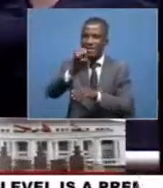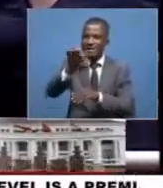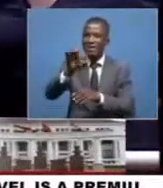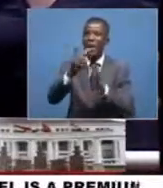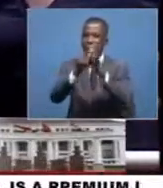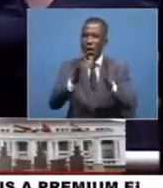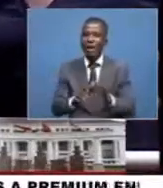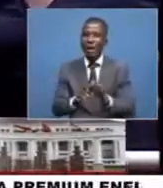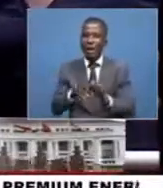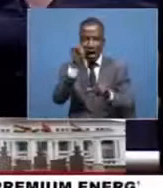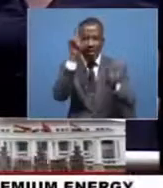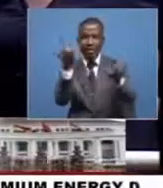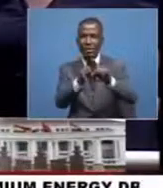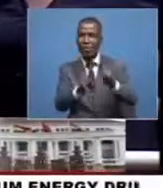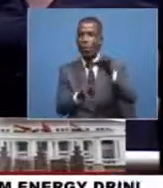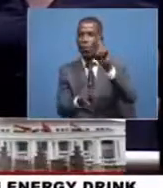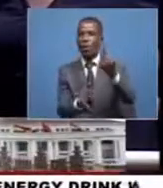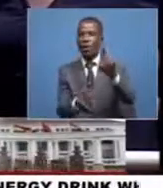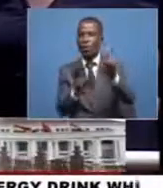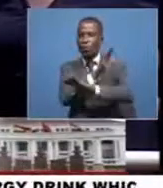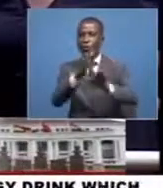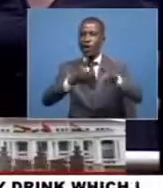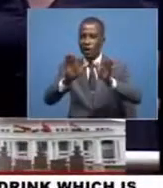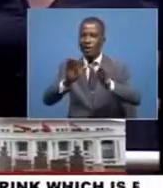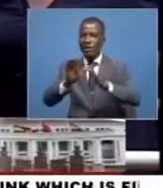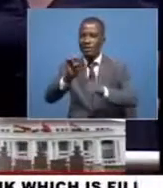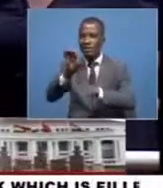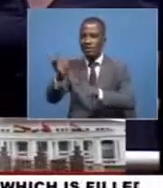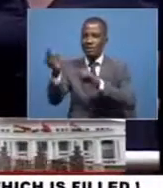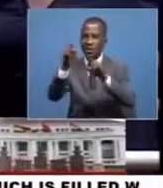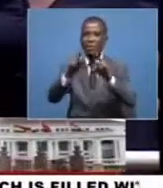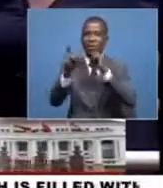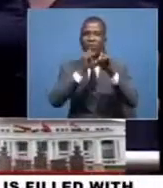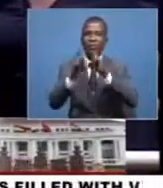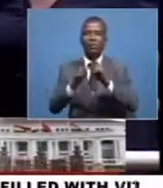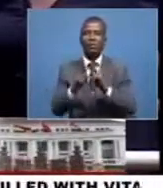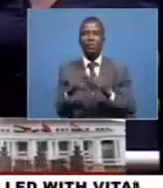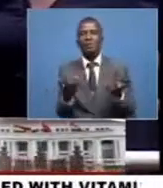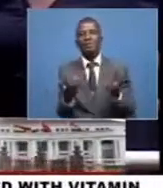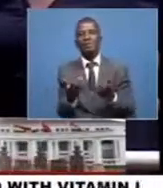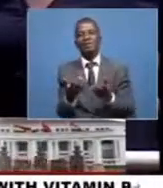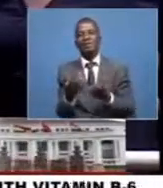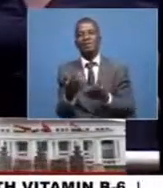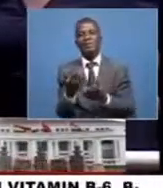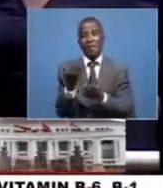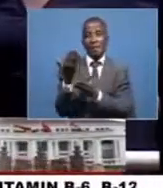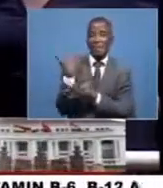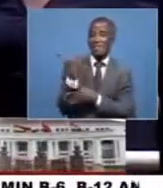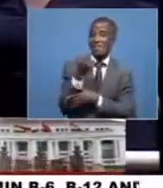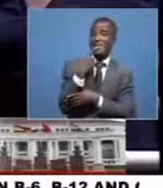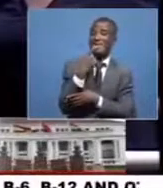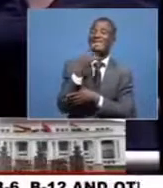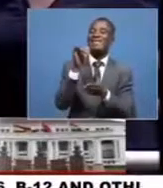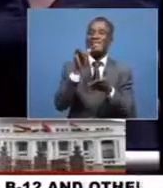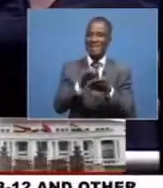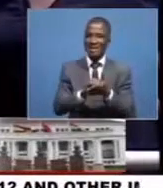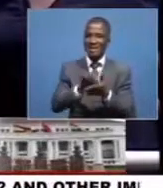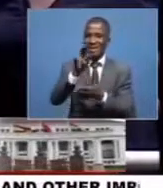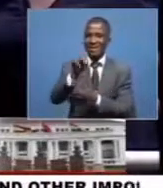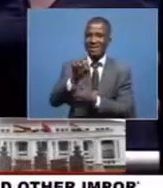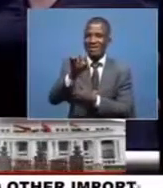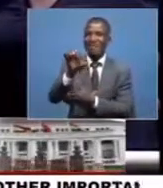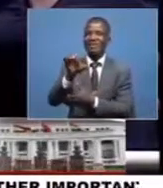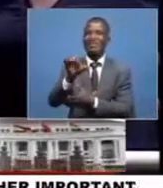their witnesses come to the box, the reason they gave was that the petitioner had not